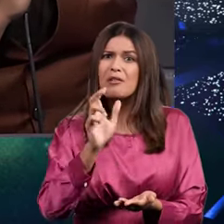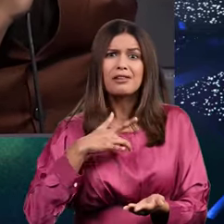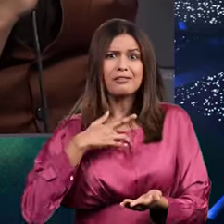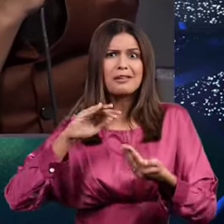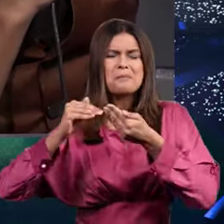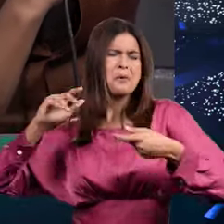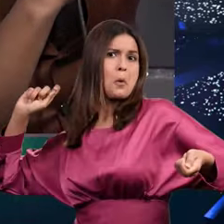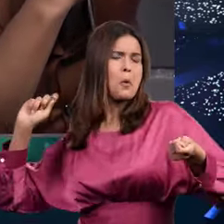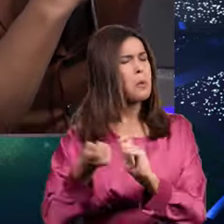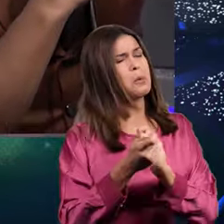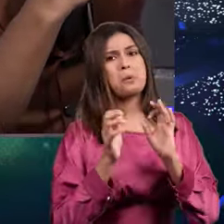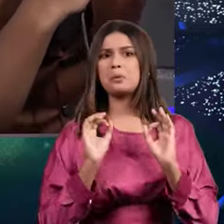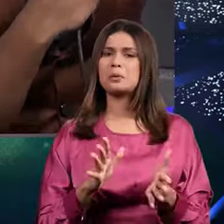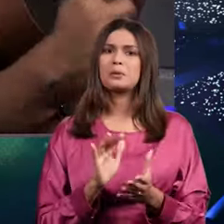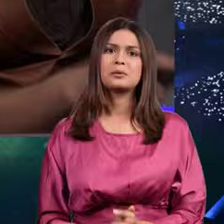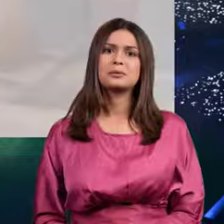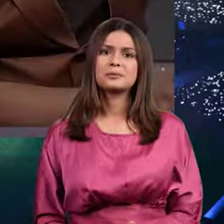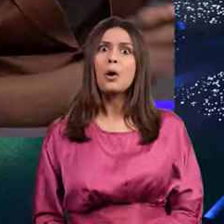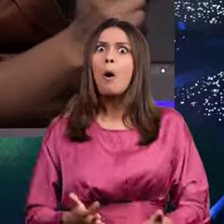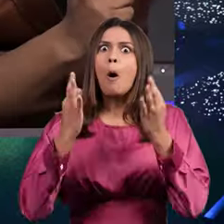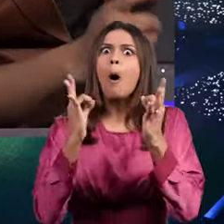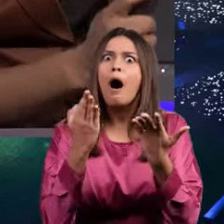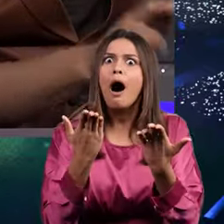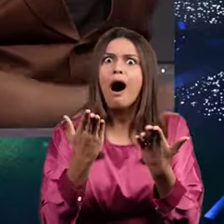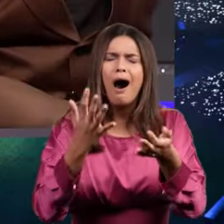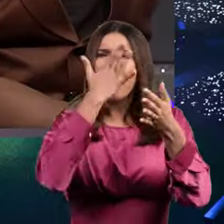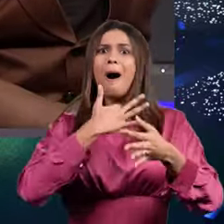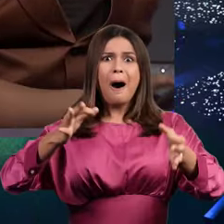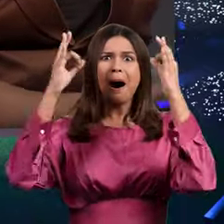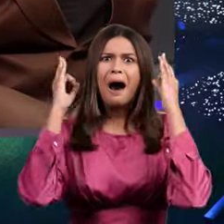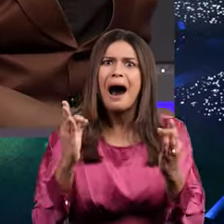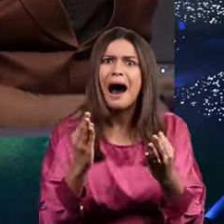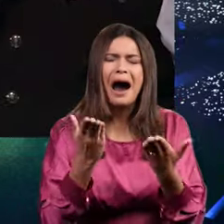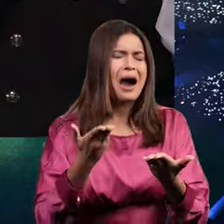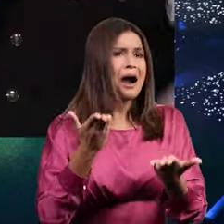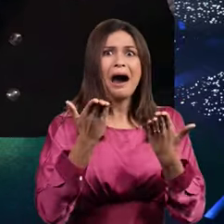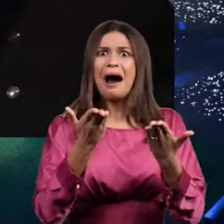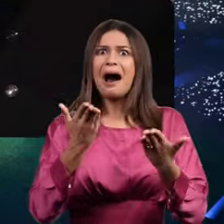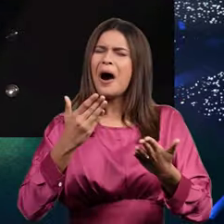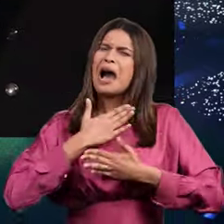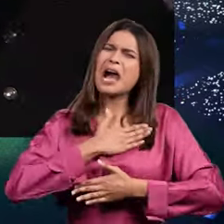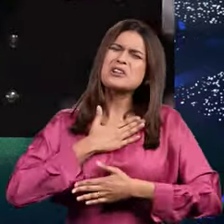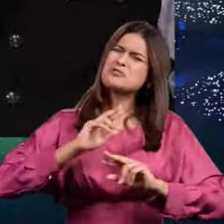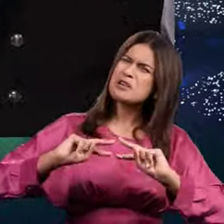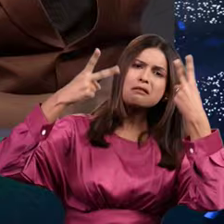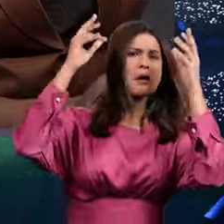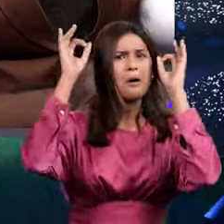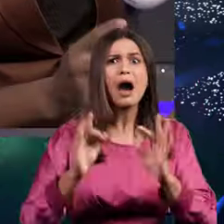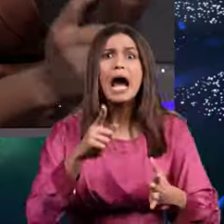I think this will be the difference in the game. And this the shot. This will win!